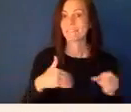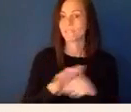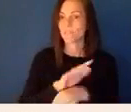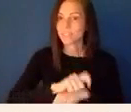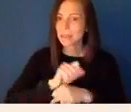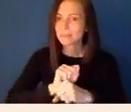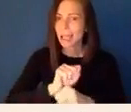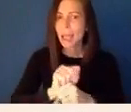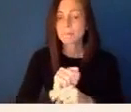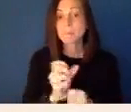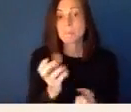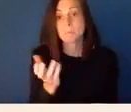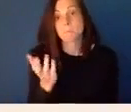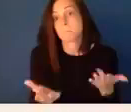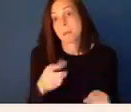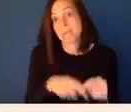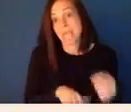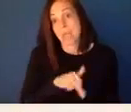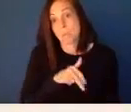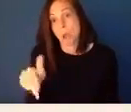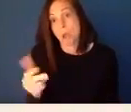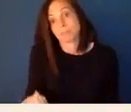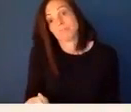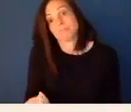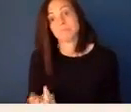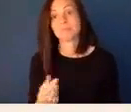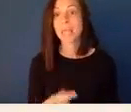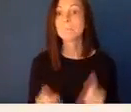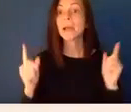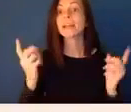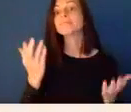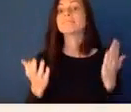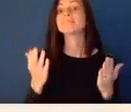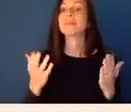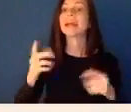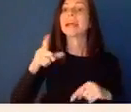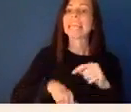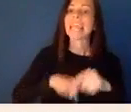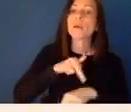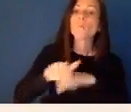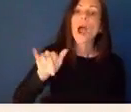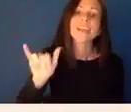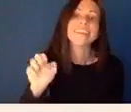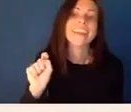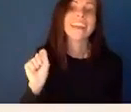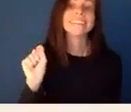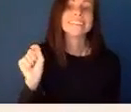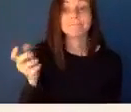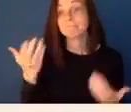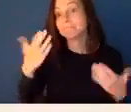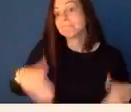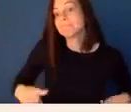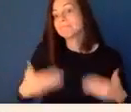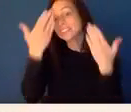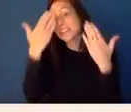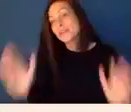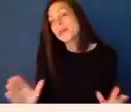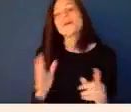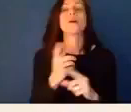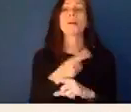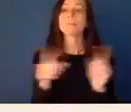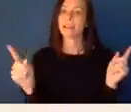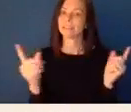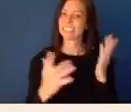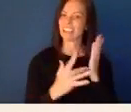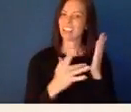may not be able to walk, but maybe there's just a yet still on the end of that. Who knows what's coming out with technology and everything that's going